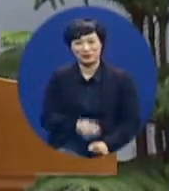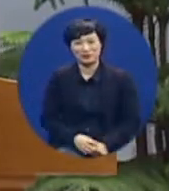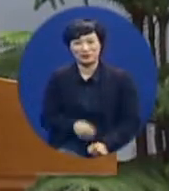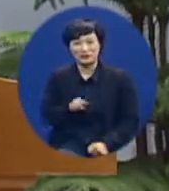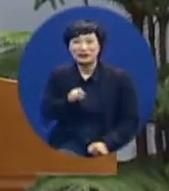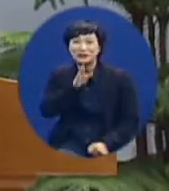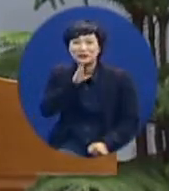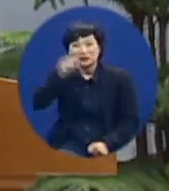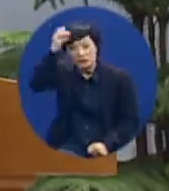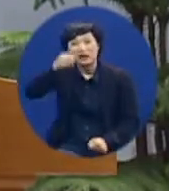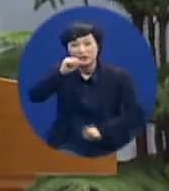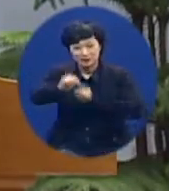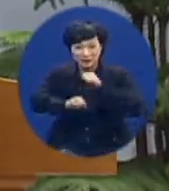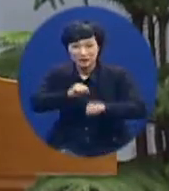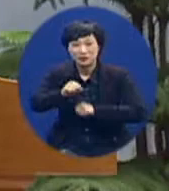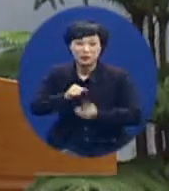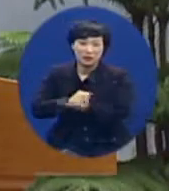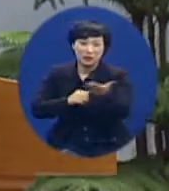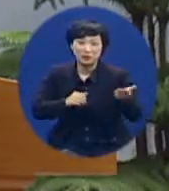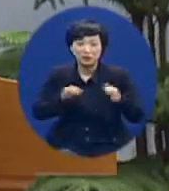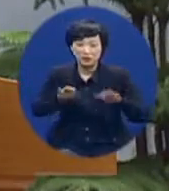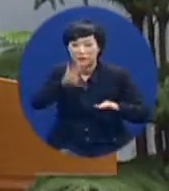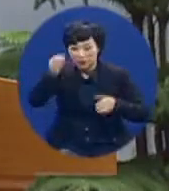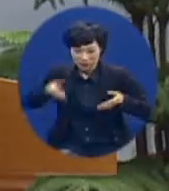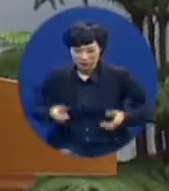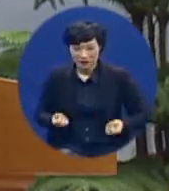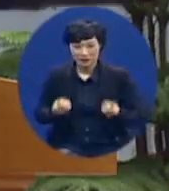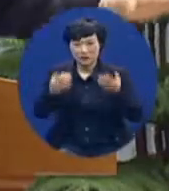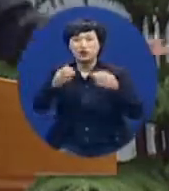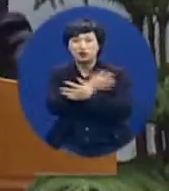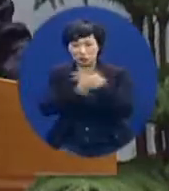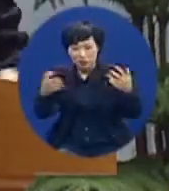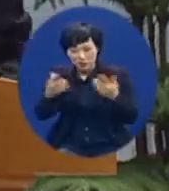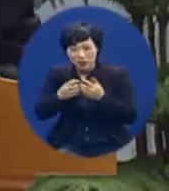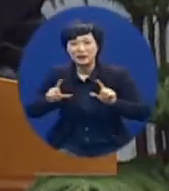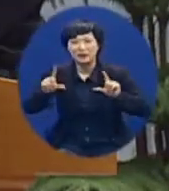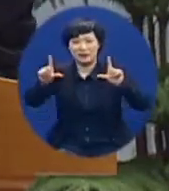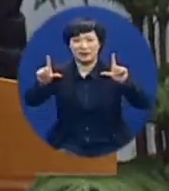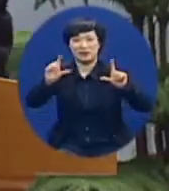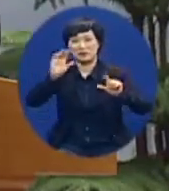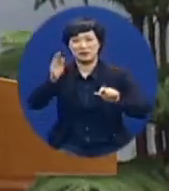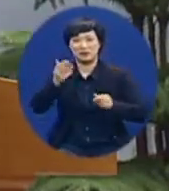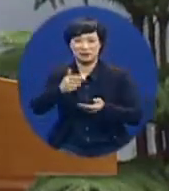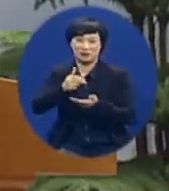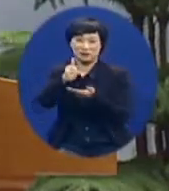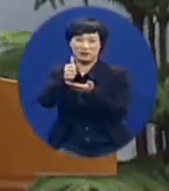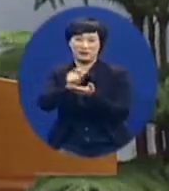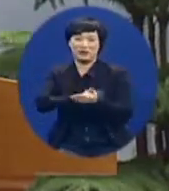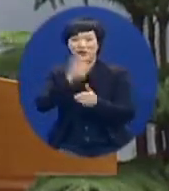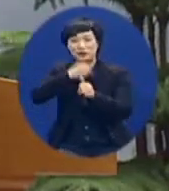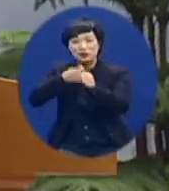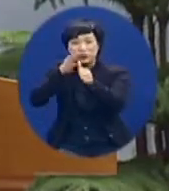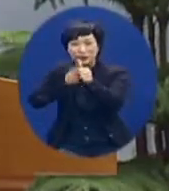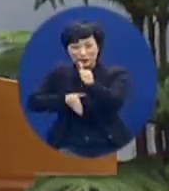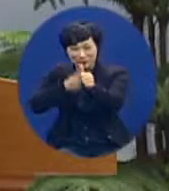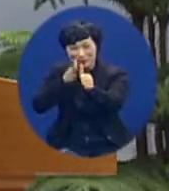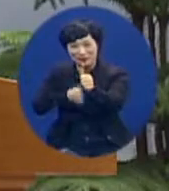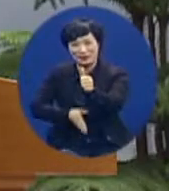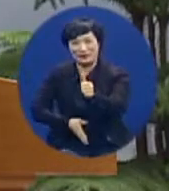I bless you in the name of the Lord to have the holy freedom on Christmas